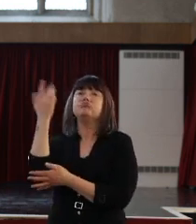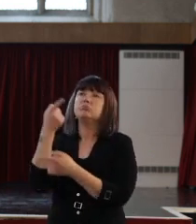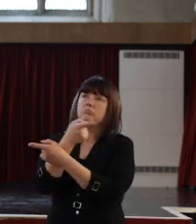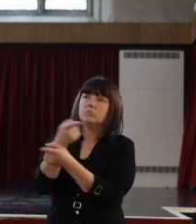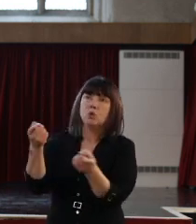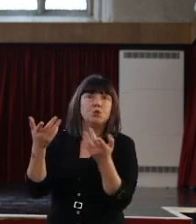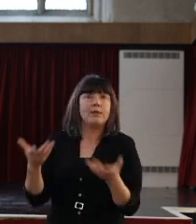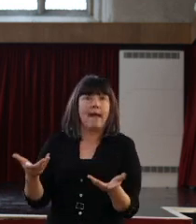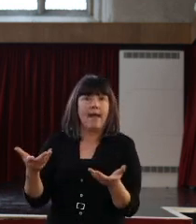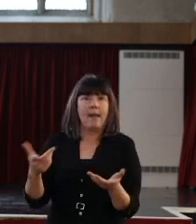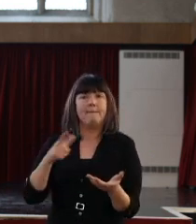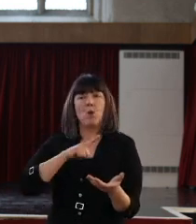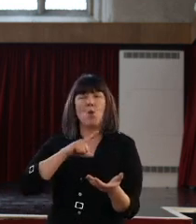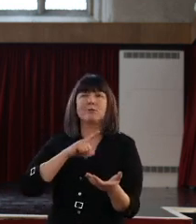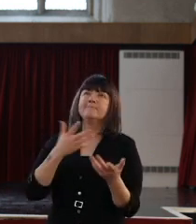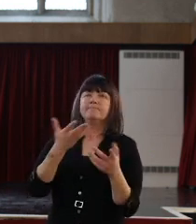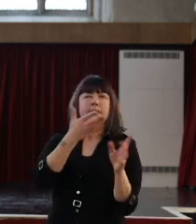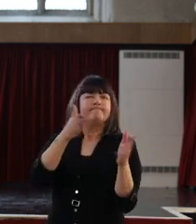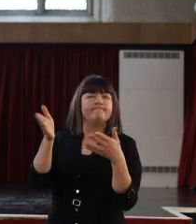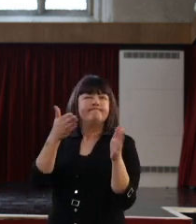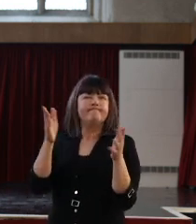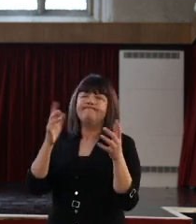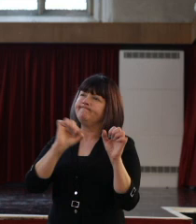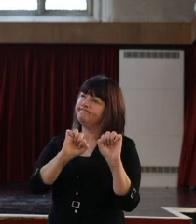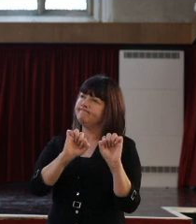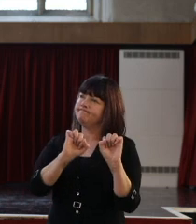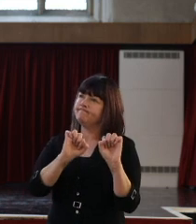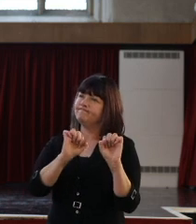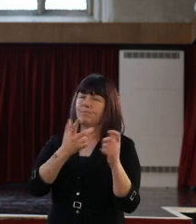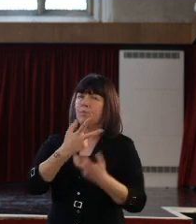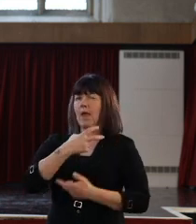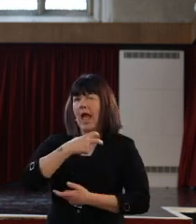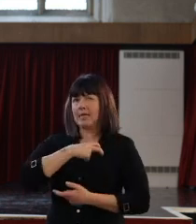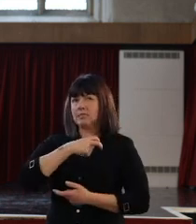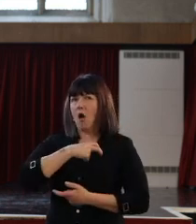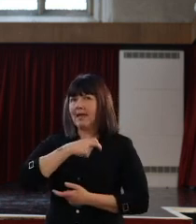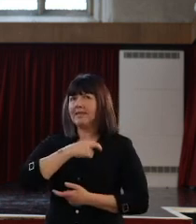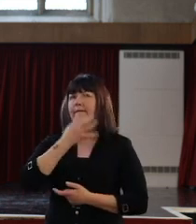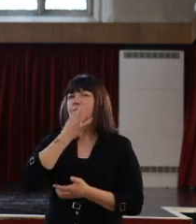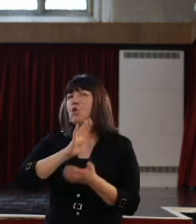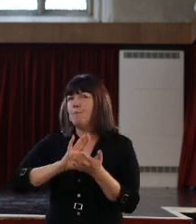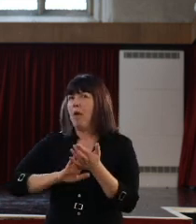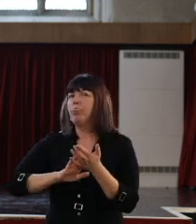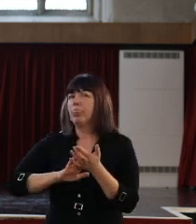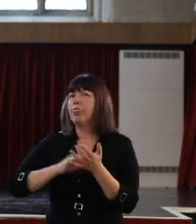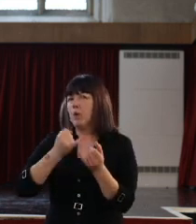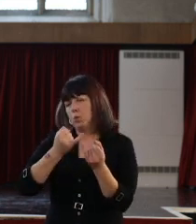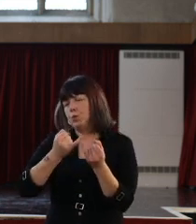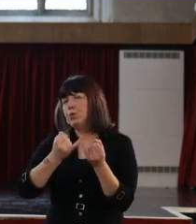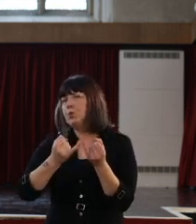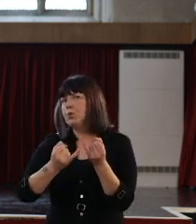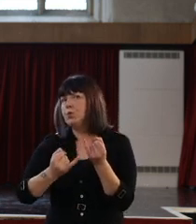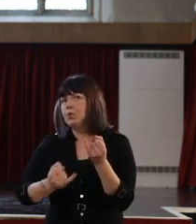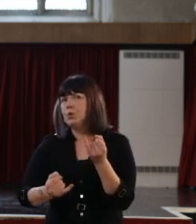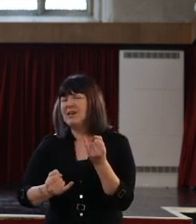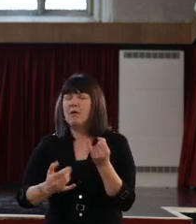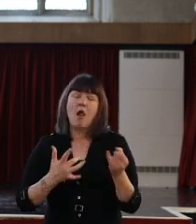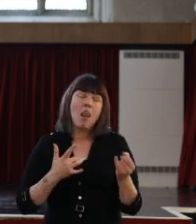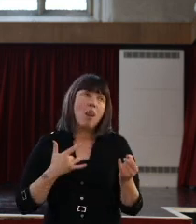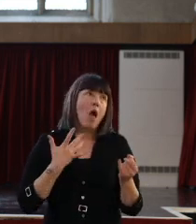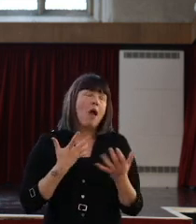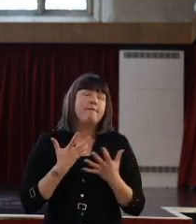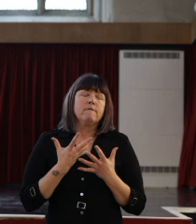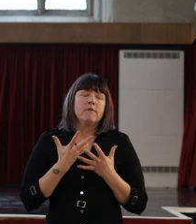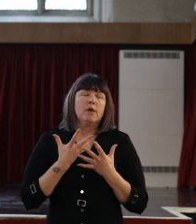distraction. I've been suffering from a bout of prolonged anxiety for the last few months, and it's made life difficult, sad, exhausting,